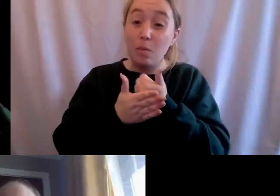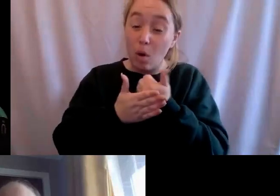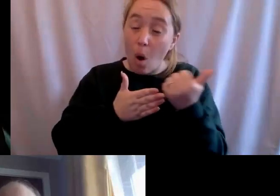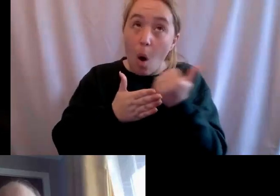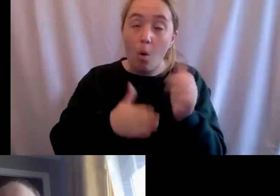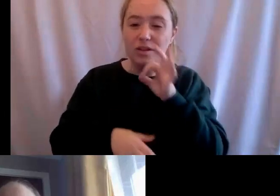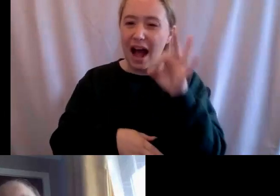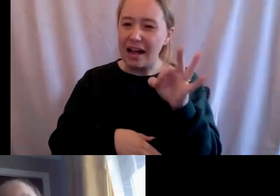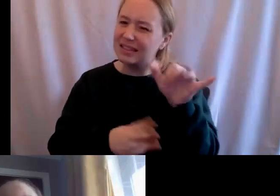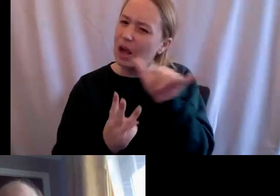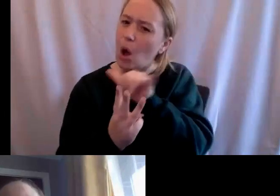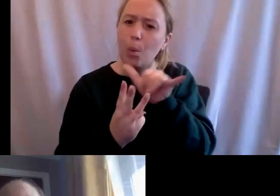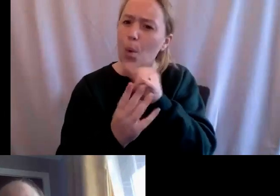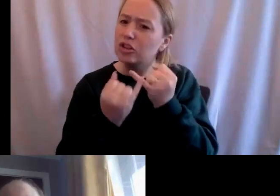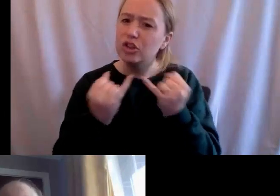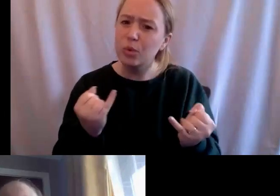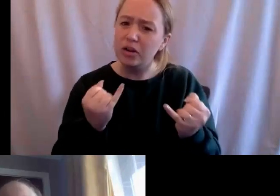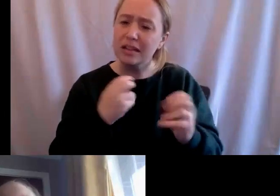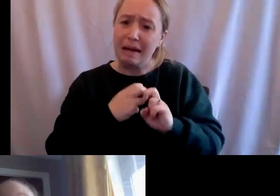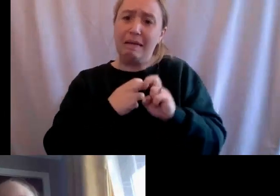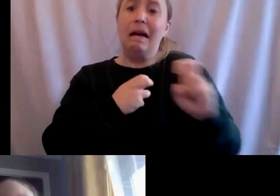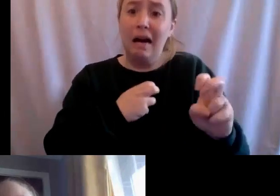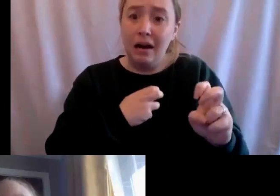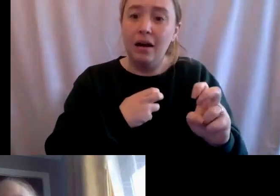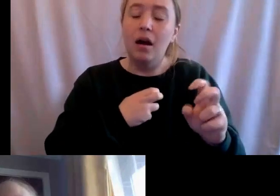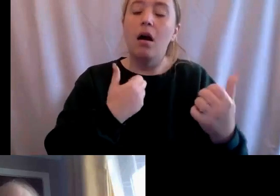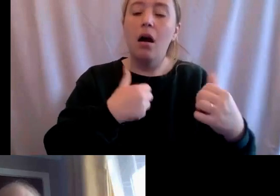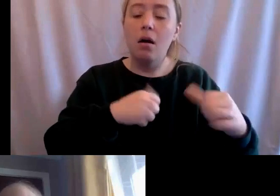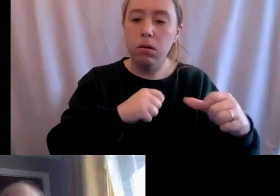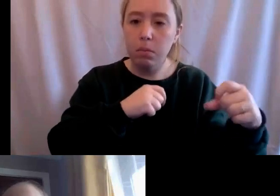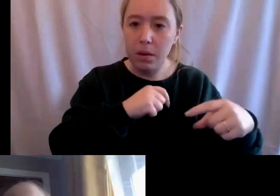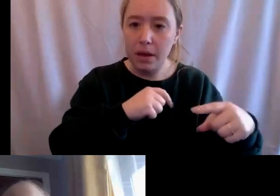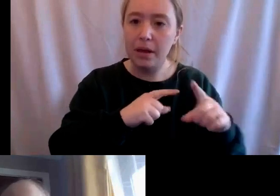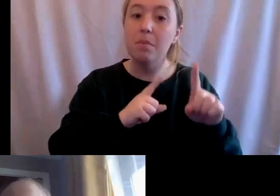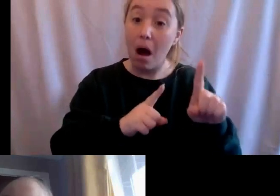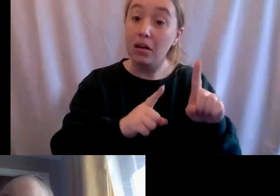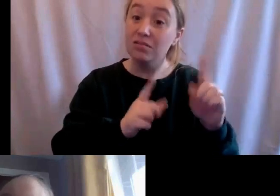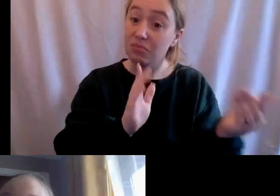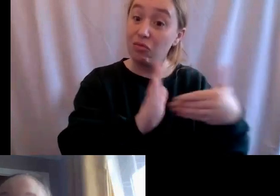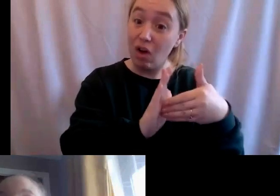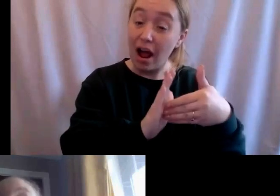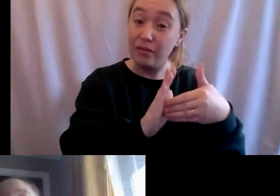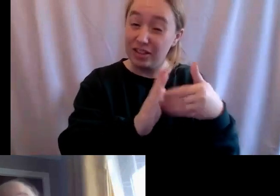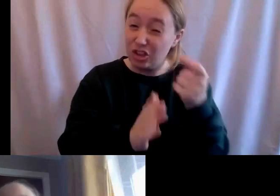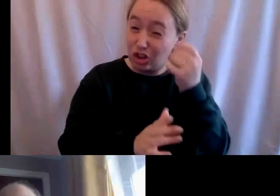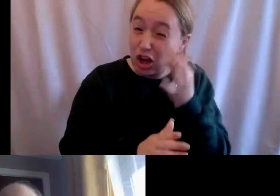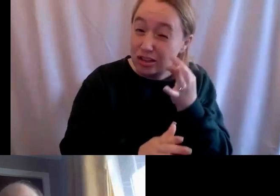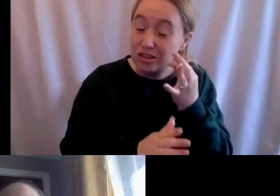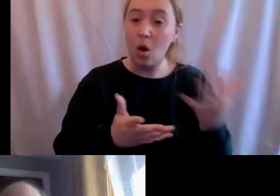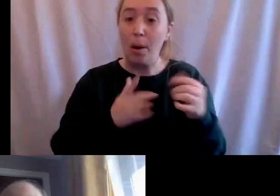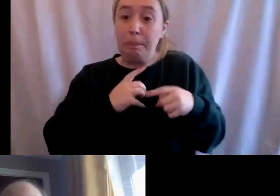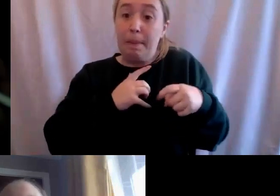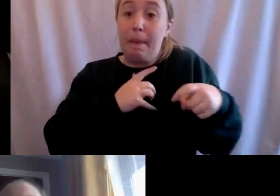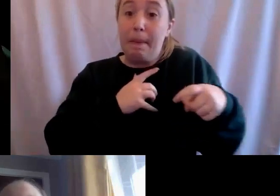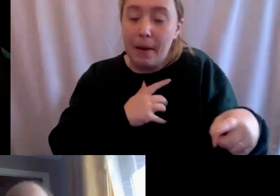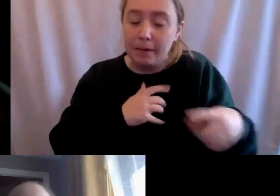one, because we're always interested in how you feel about your symptoms. Some patients will